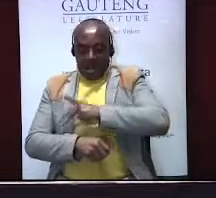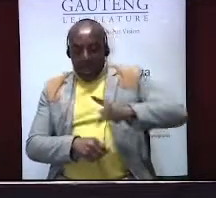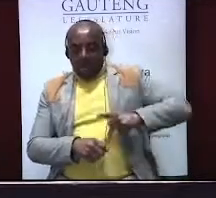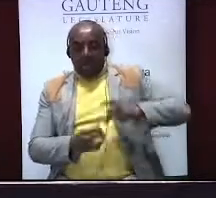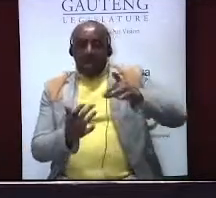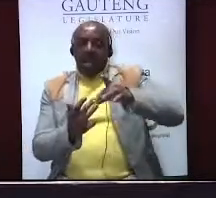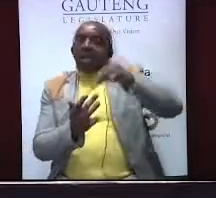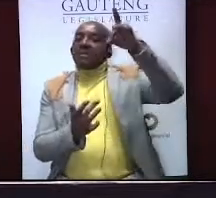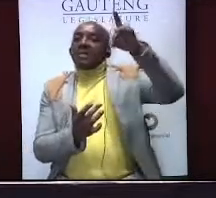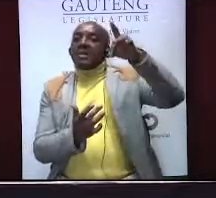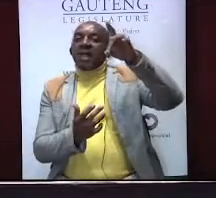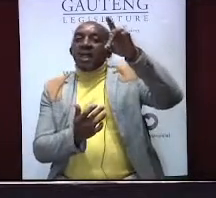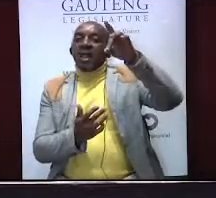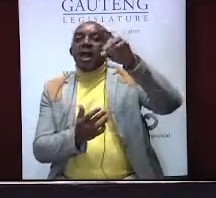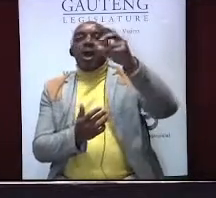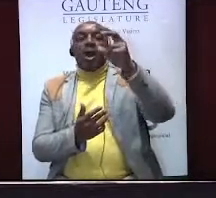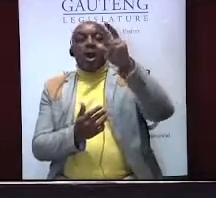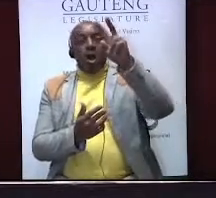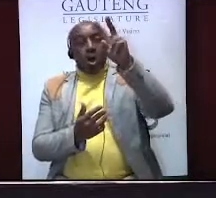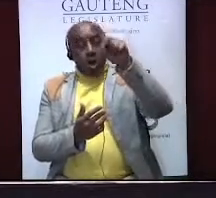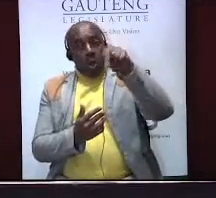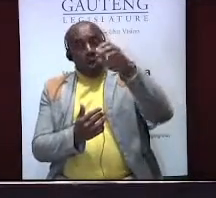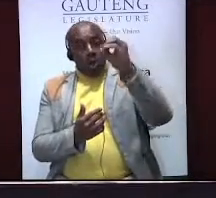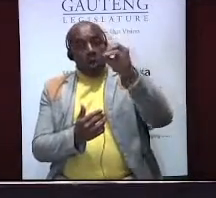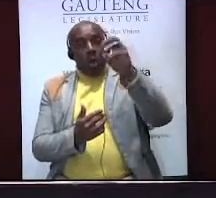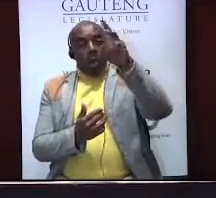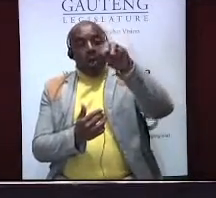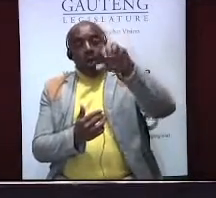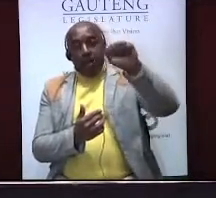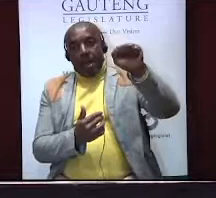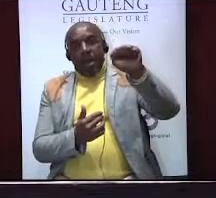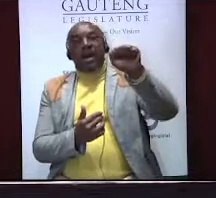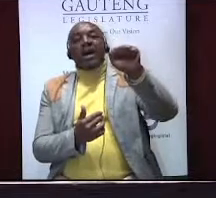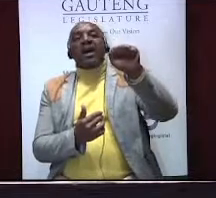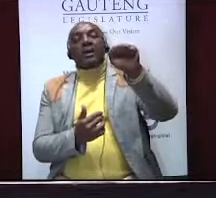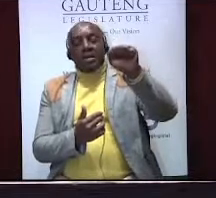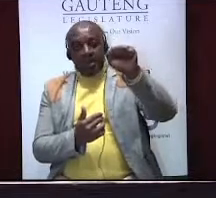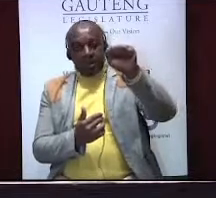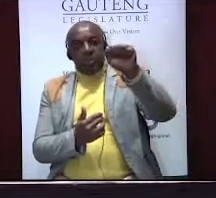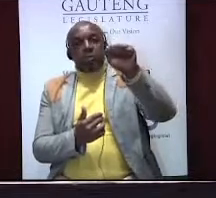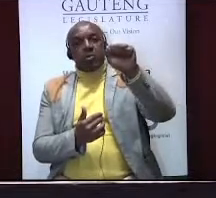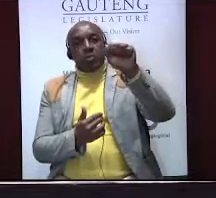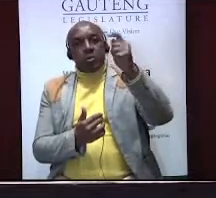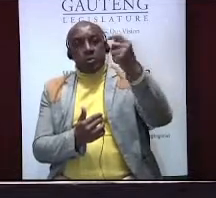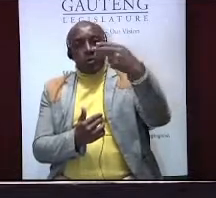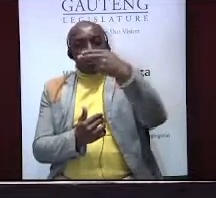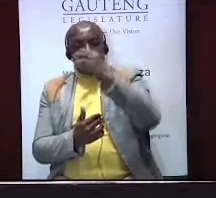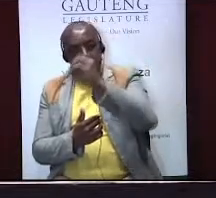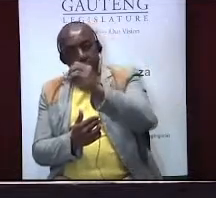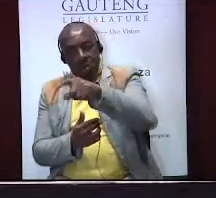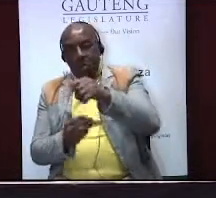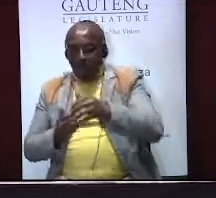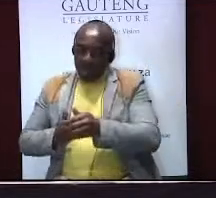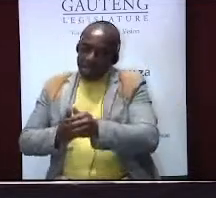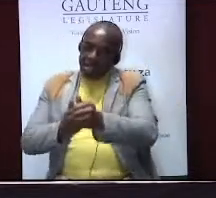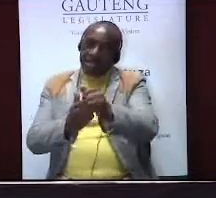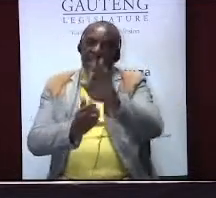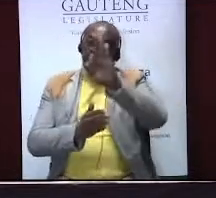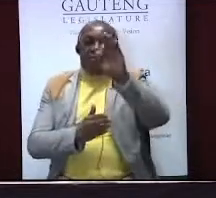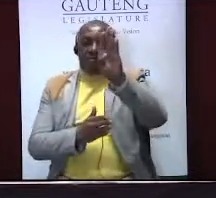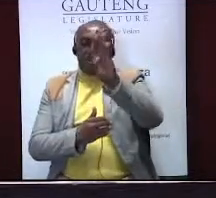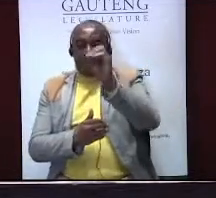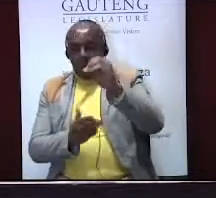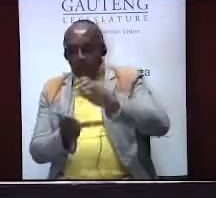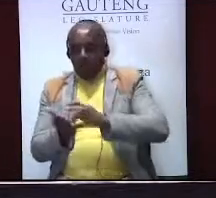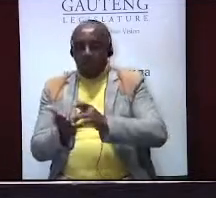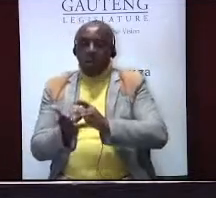MEC Nomantu Nkomo Raluhuku as a political leader for the FBO sector.